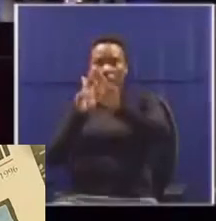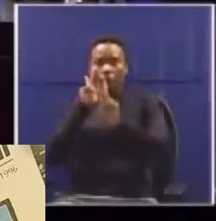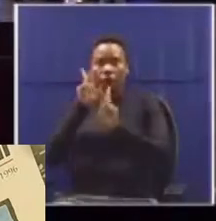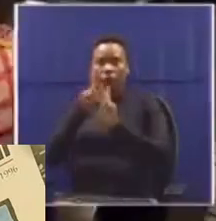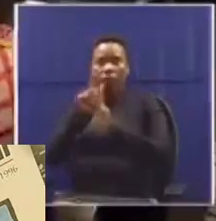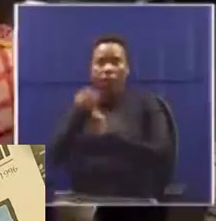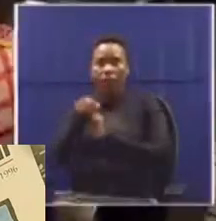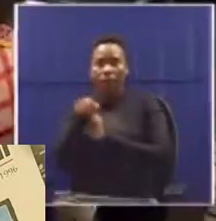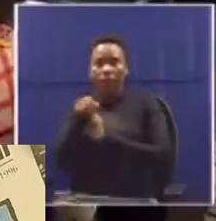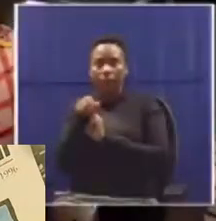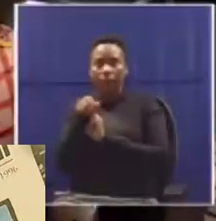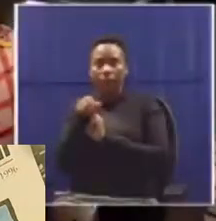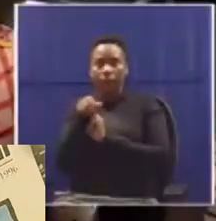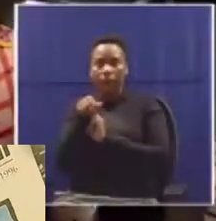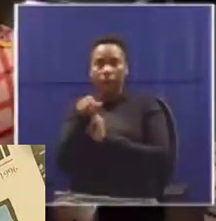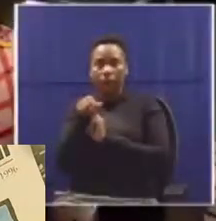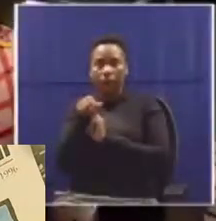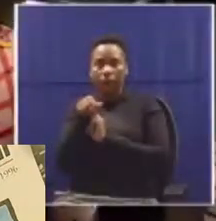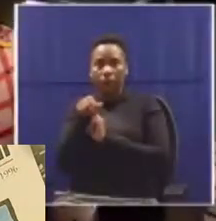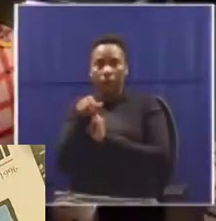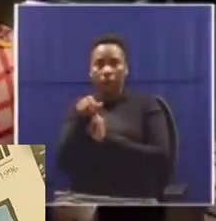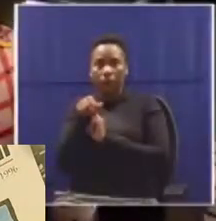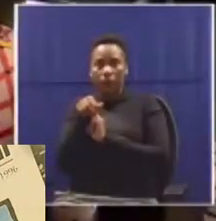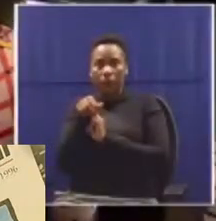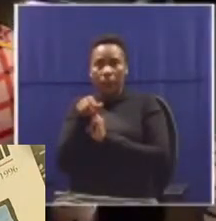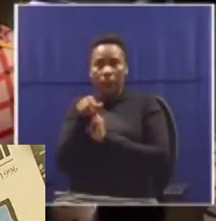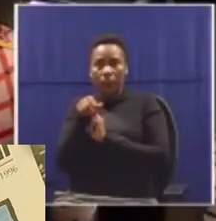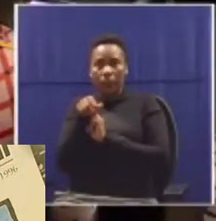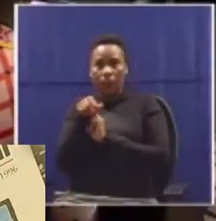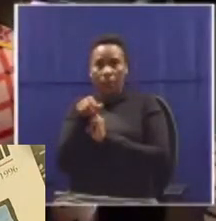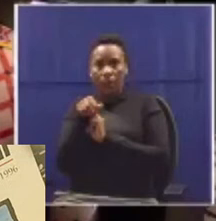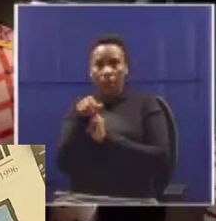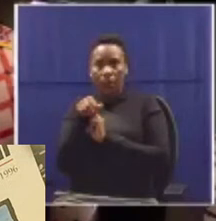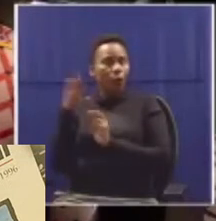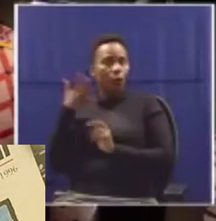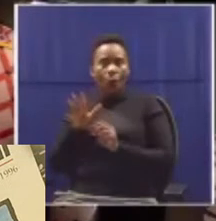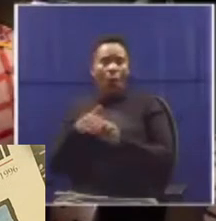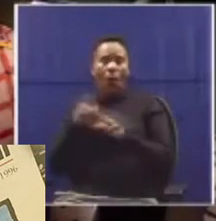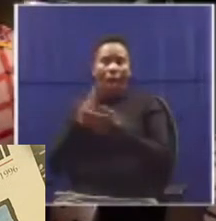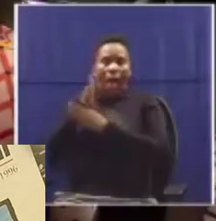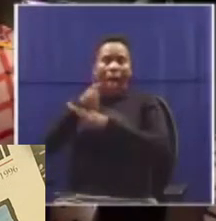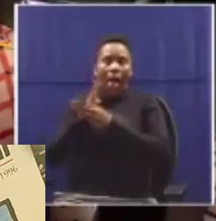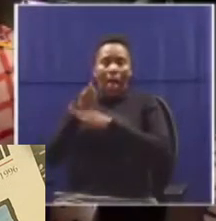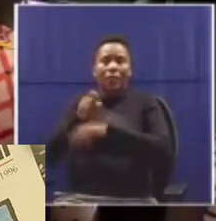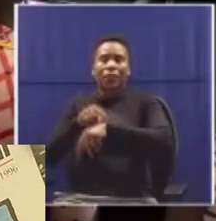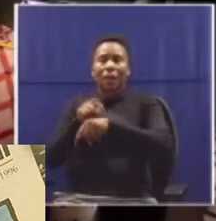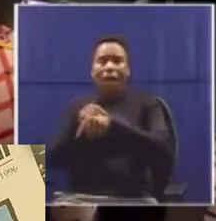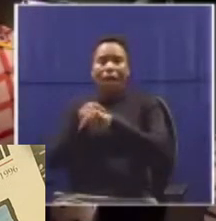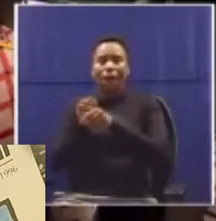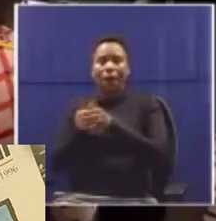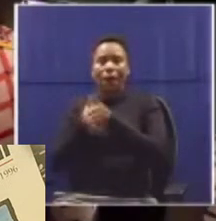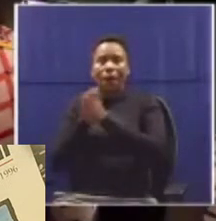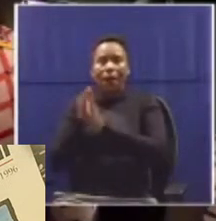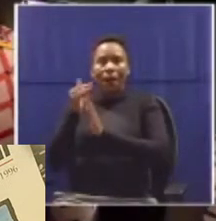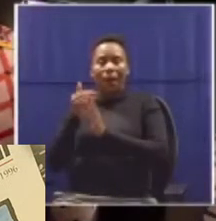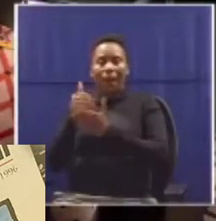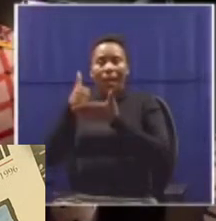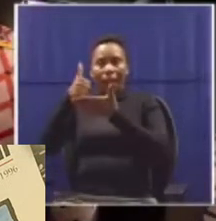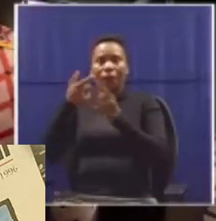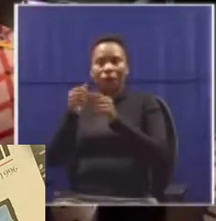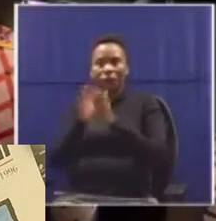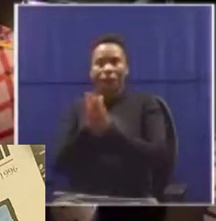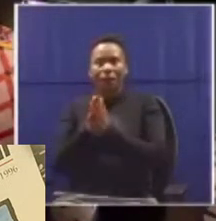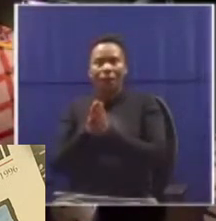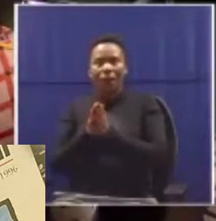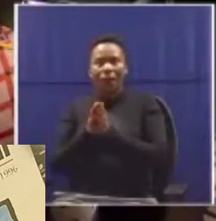professor I didn't want to intervene when you were assisted by Mr Clem at that